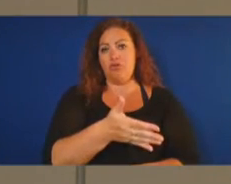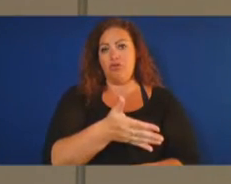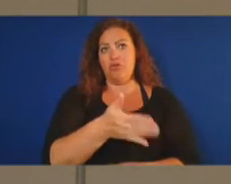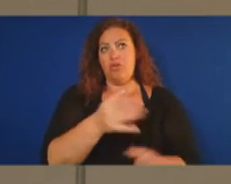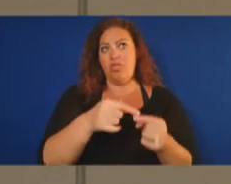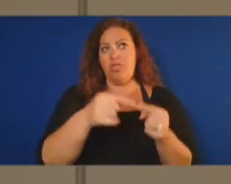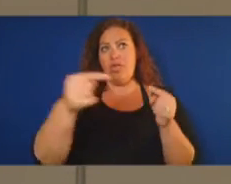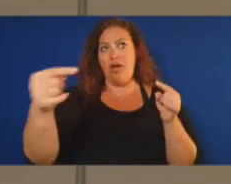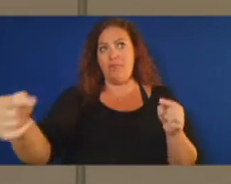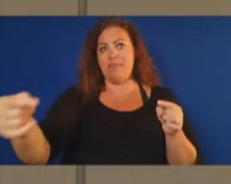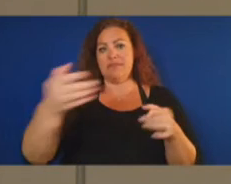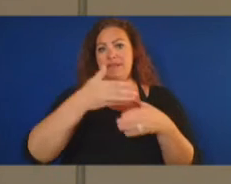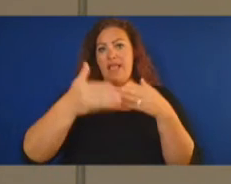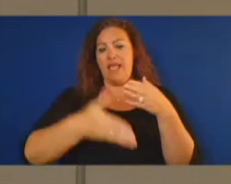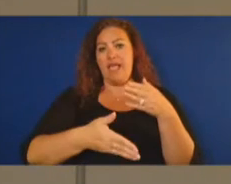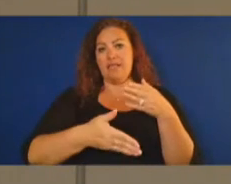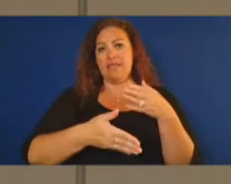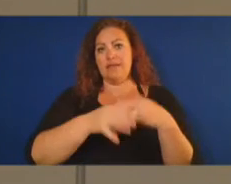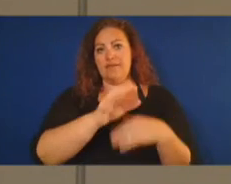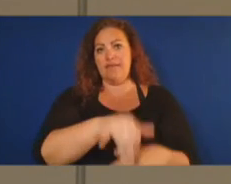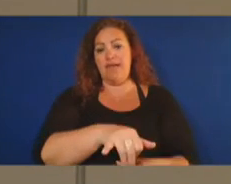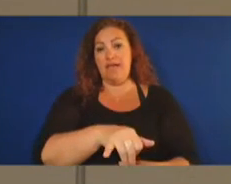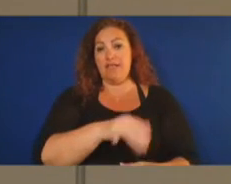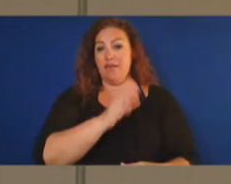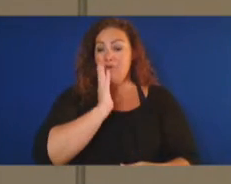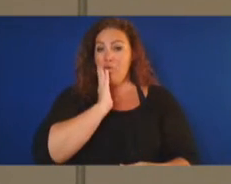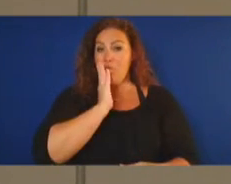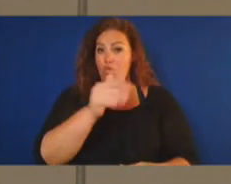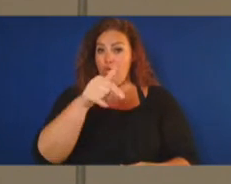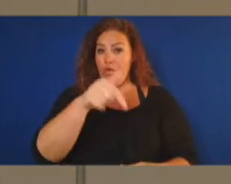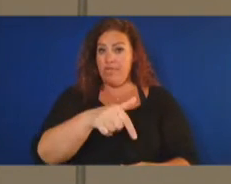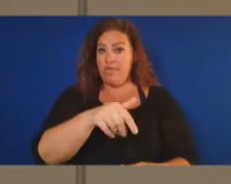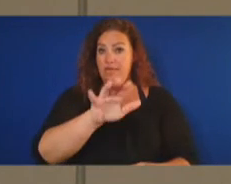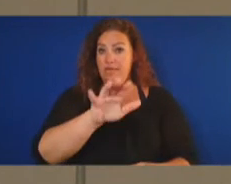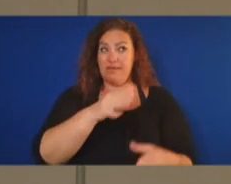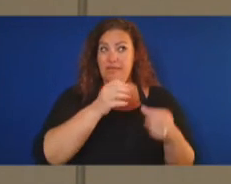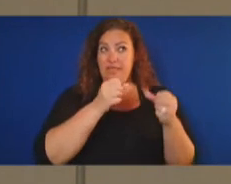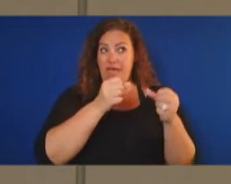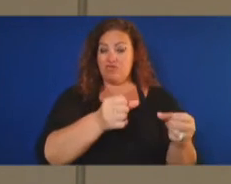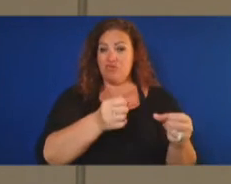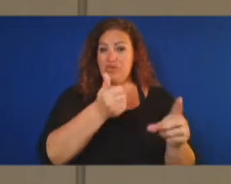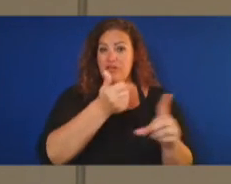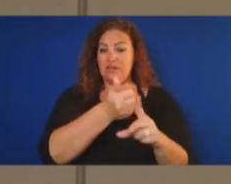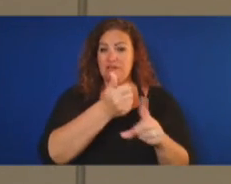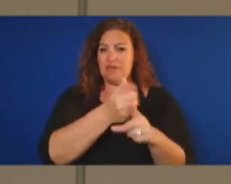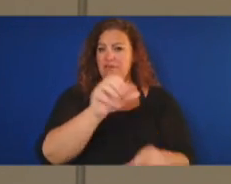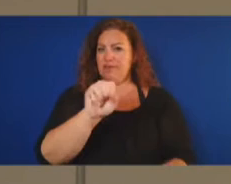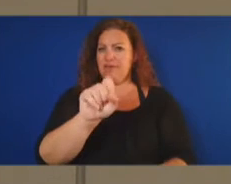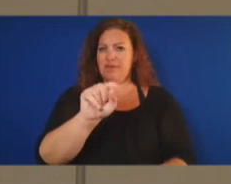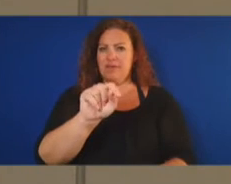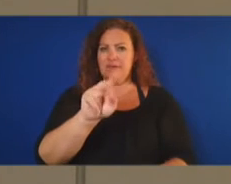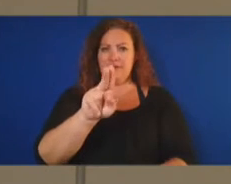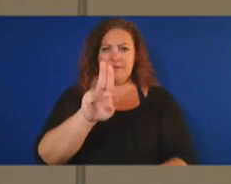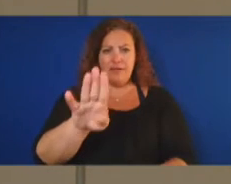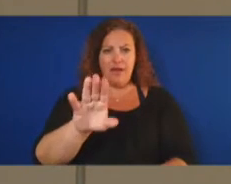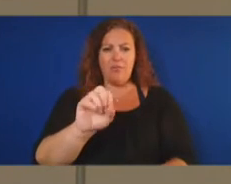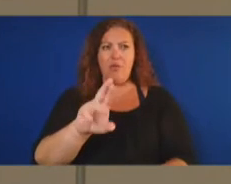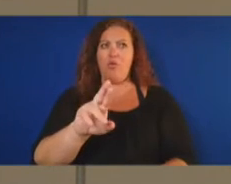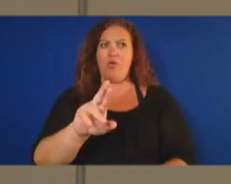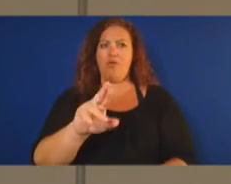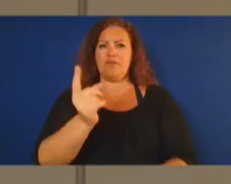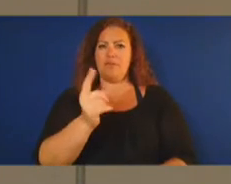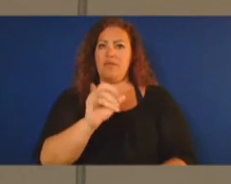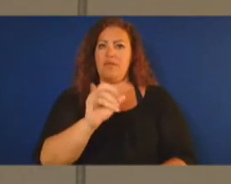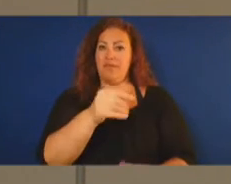end of of of it would this be that street be a a stub or something like that so if there is future